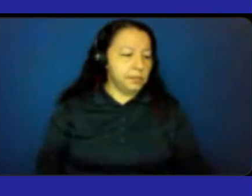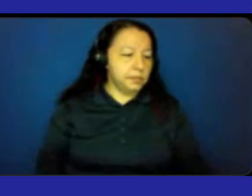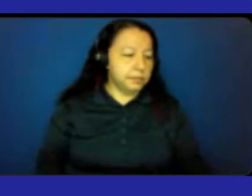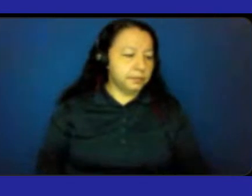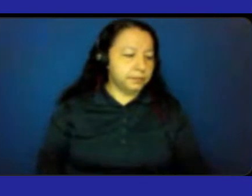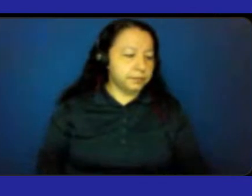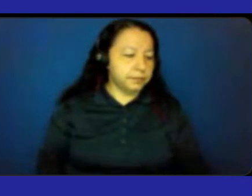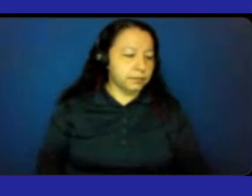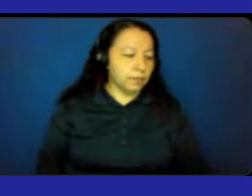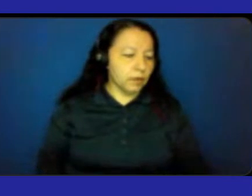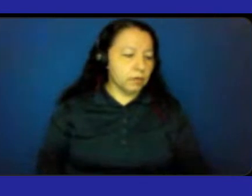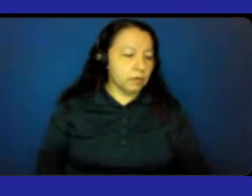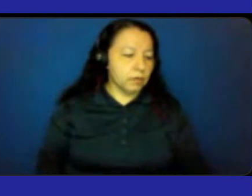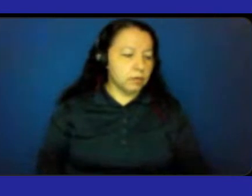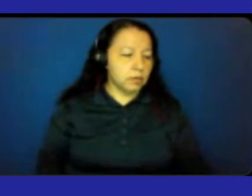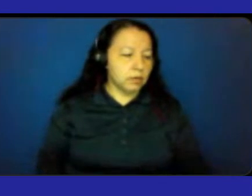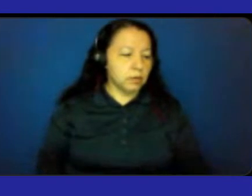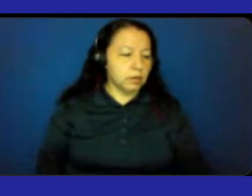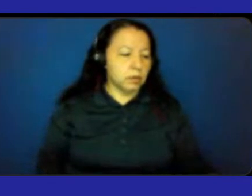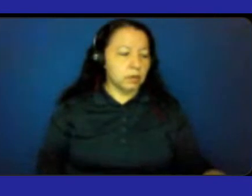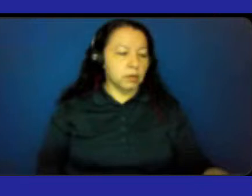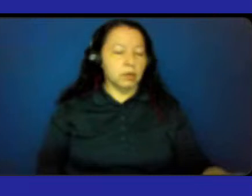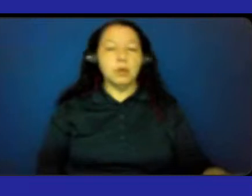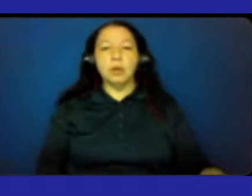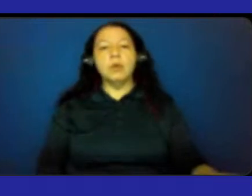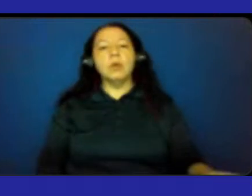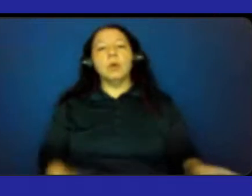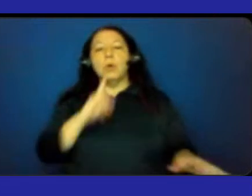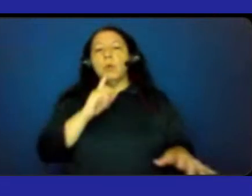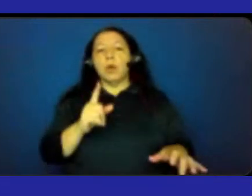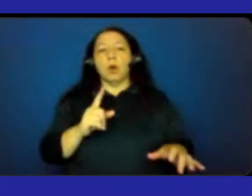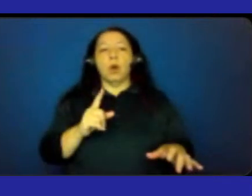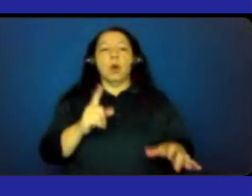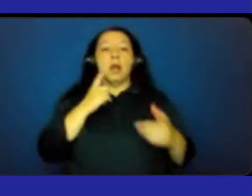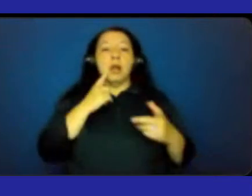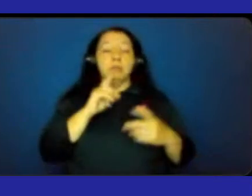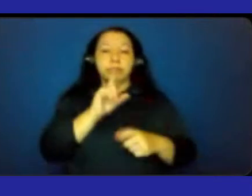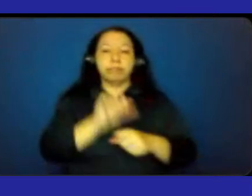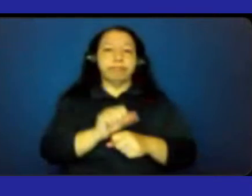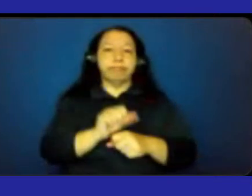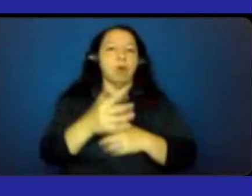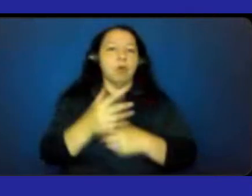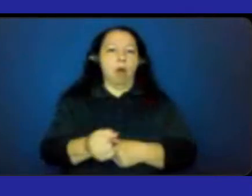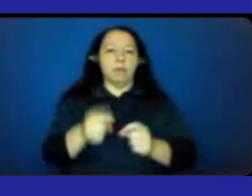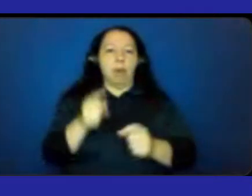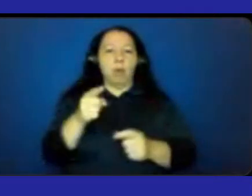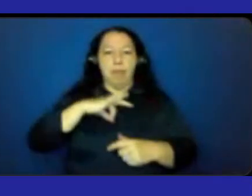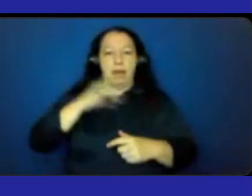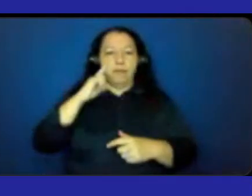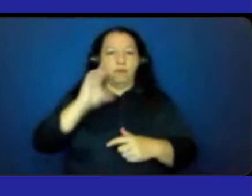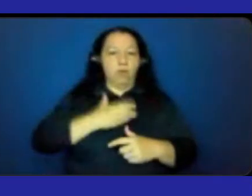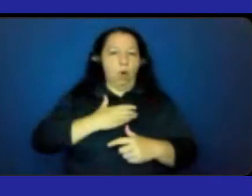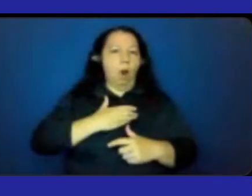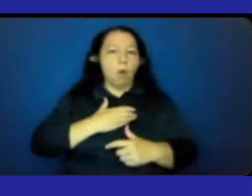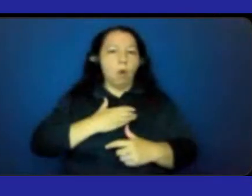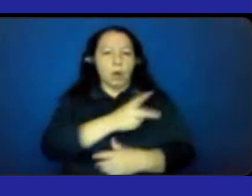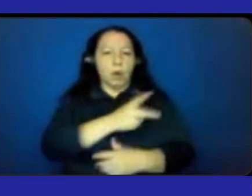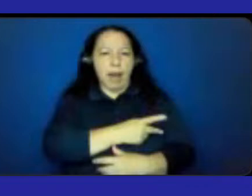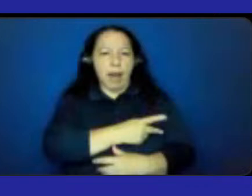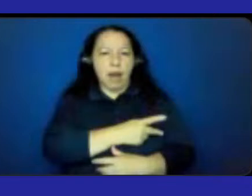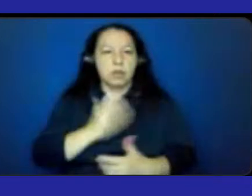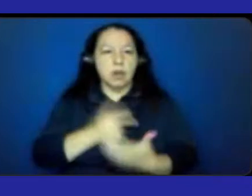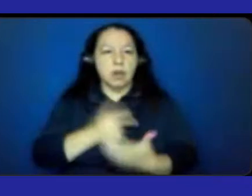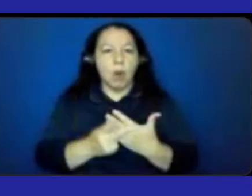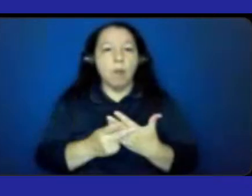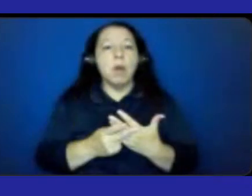We are extremely confident about the future of this program and the benefits to our patients, and we plan to work over the next 12 months to secure